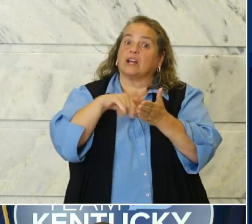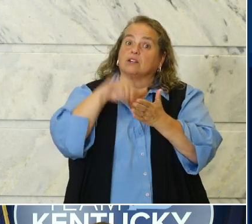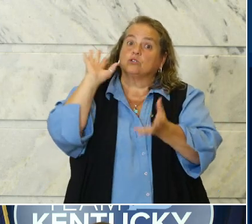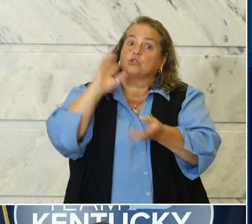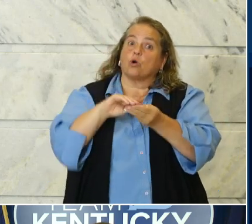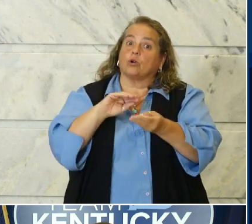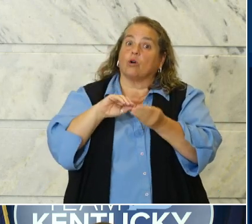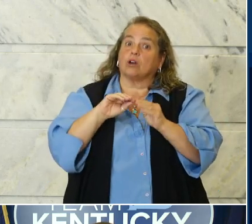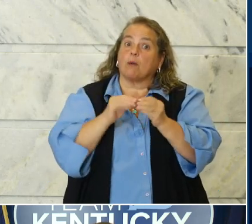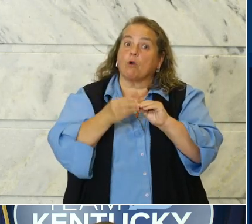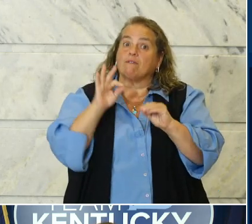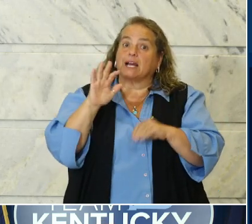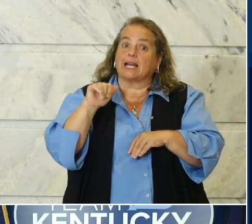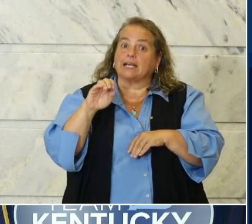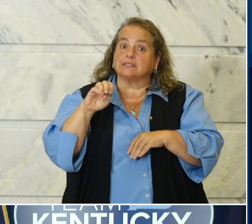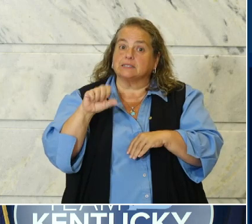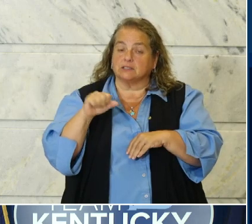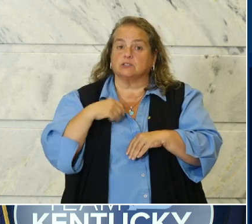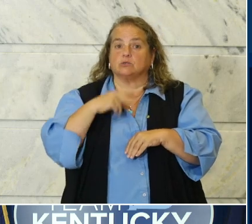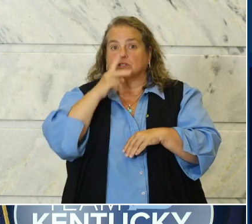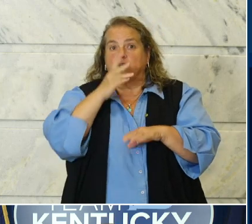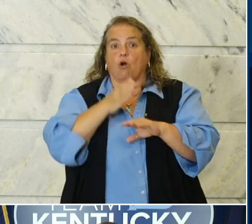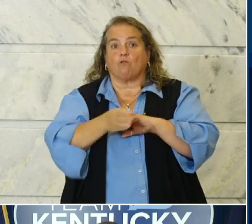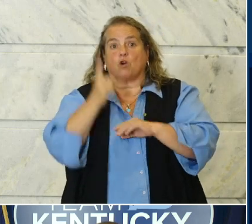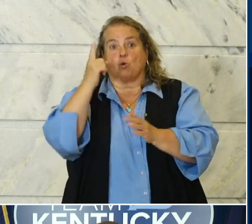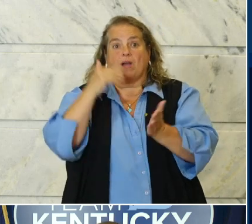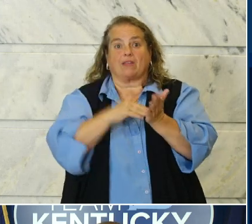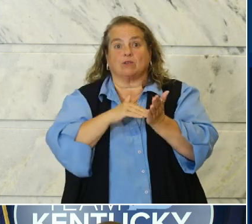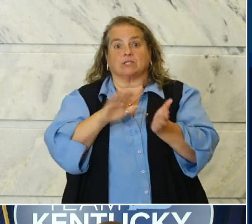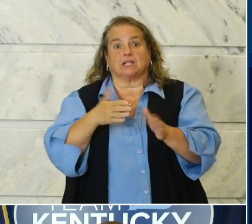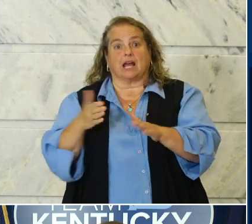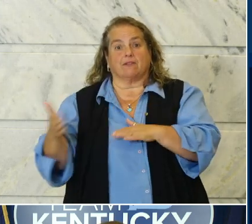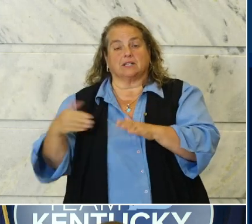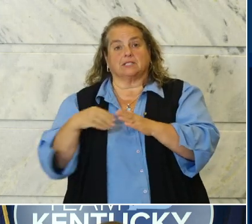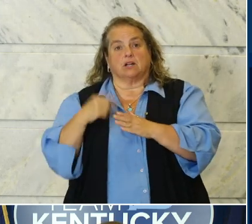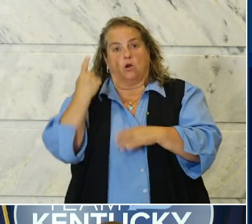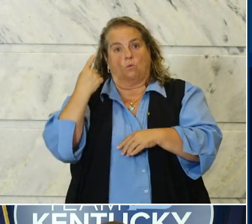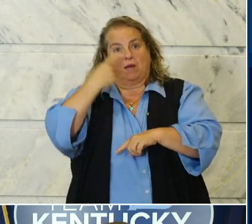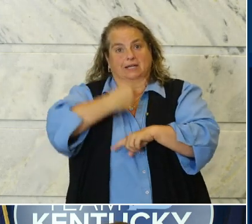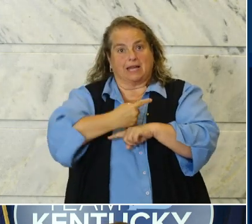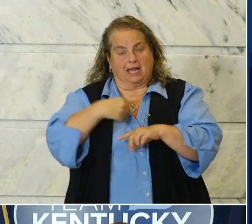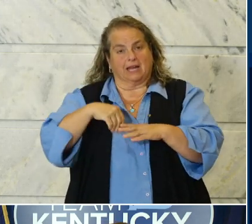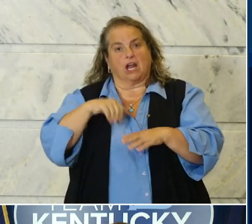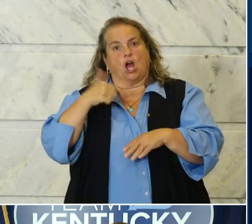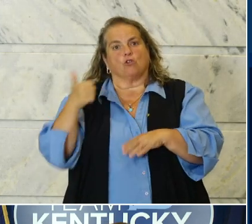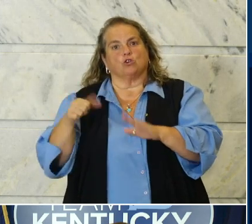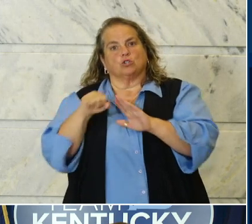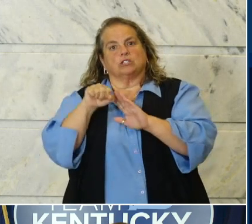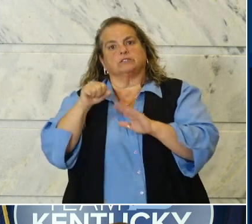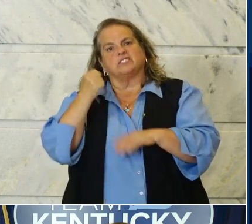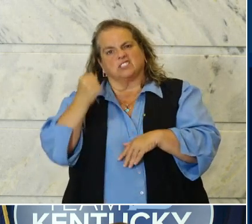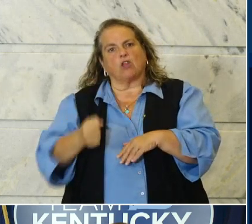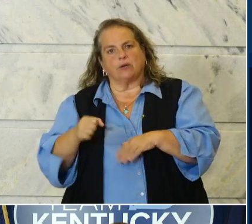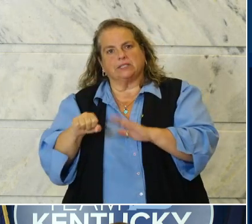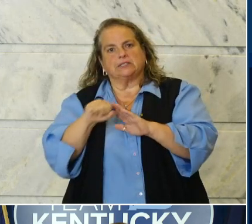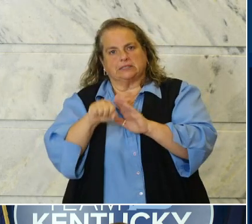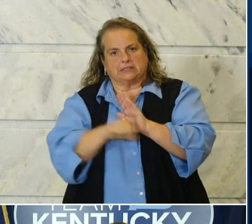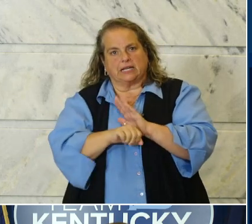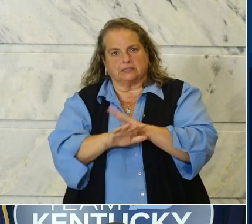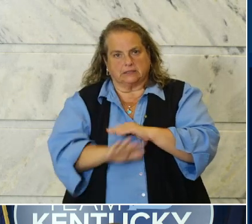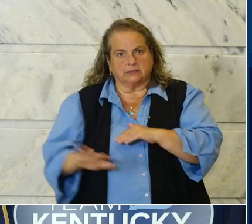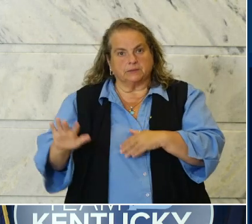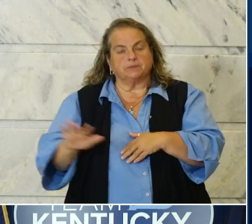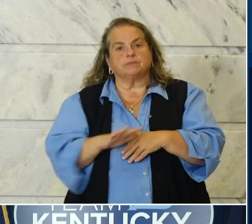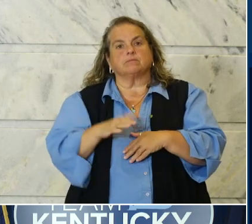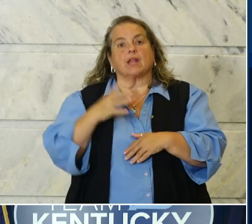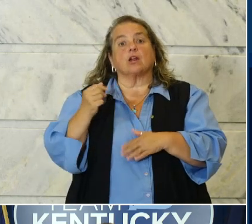are seeing over 1,000 deaths, I think, in a single day in another southern state. And what we are seeing is